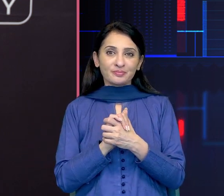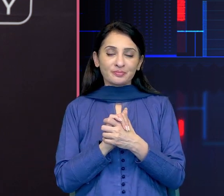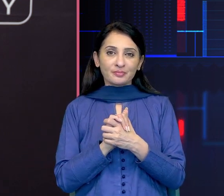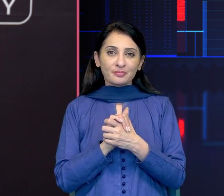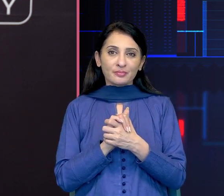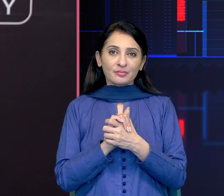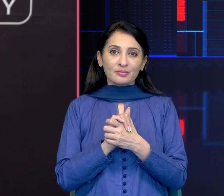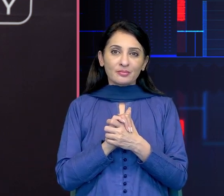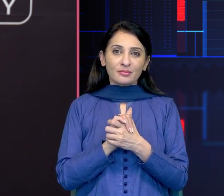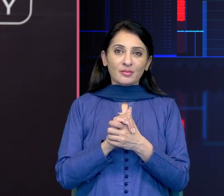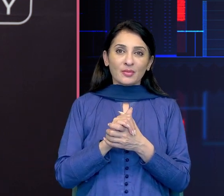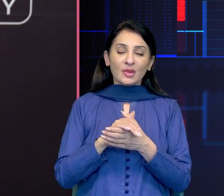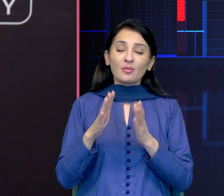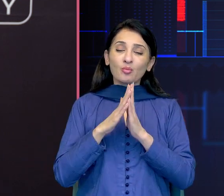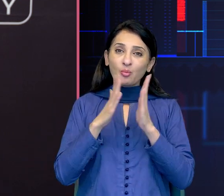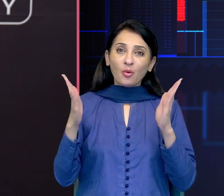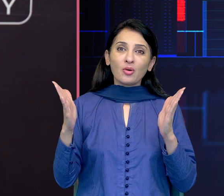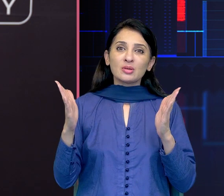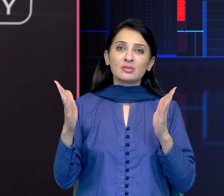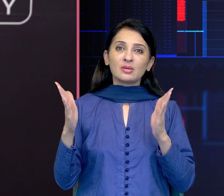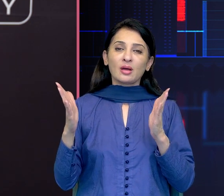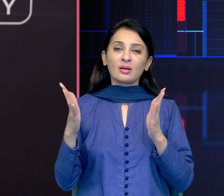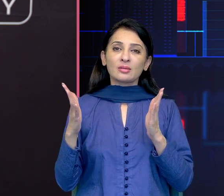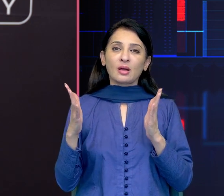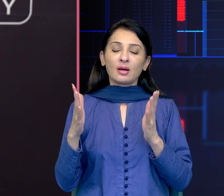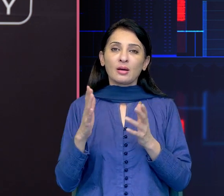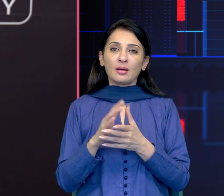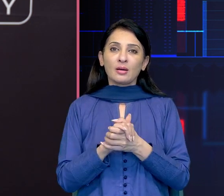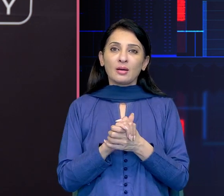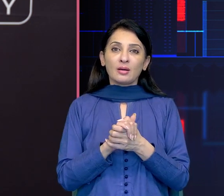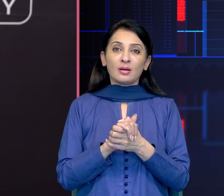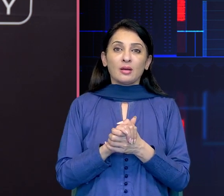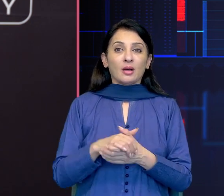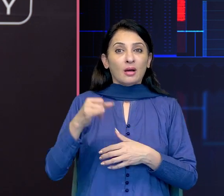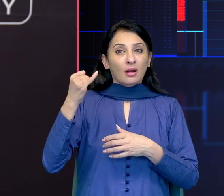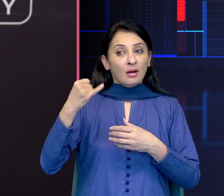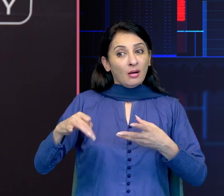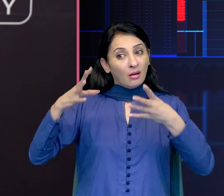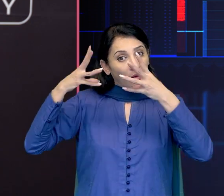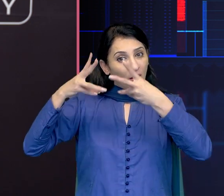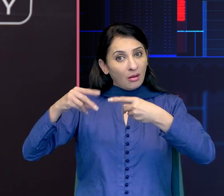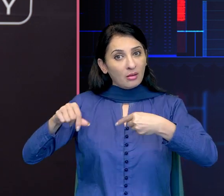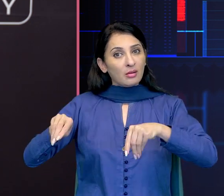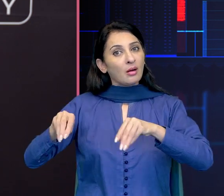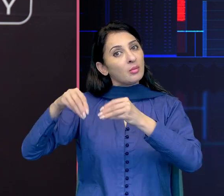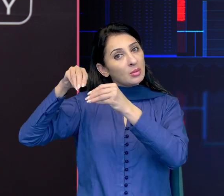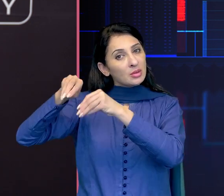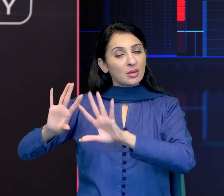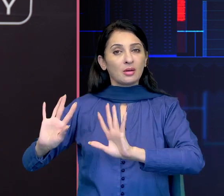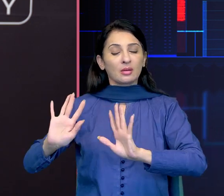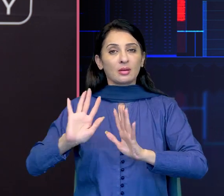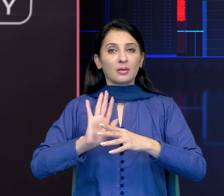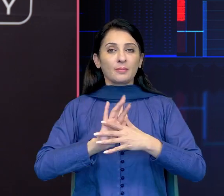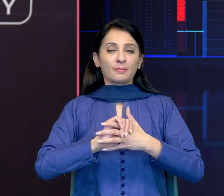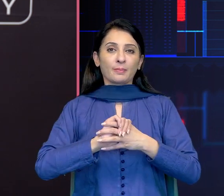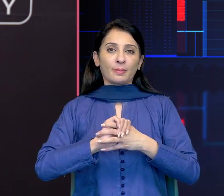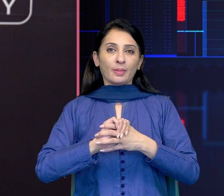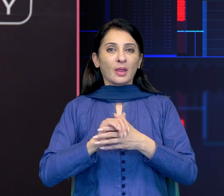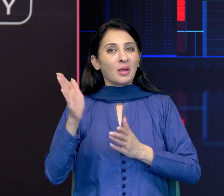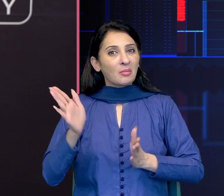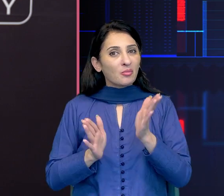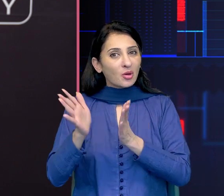environment. And then again, all the turmoil, because this region has been,